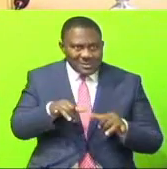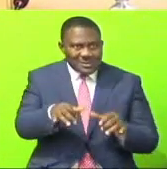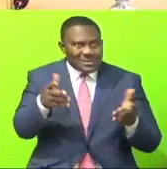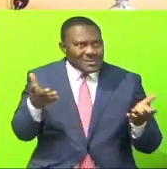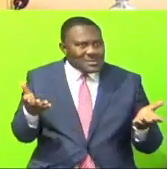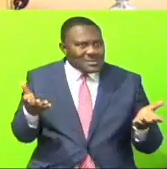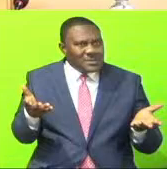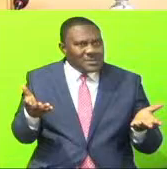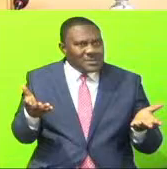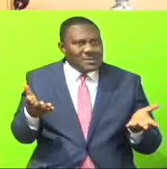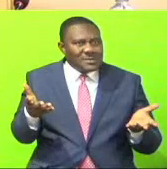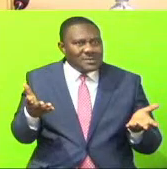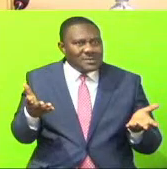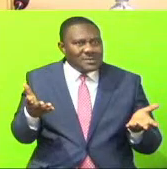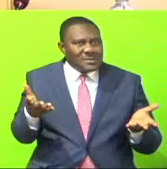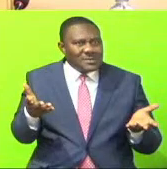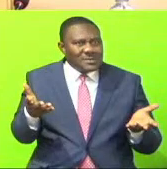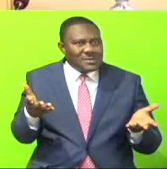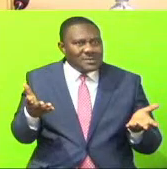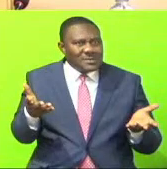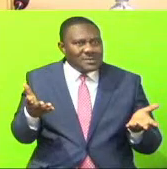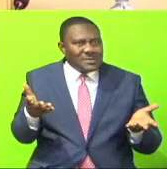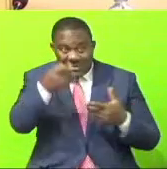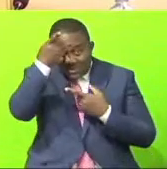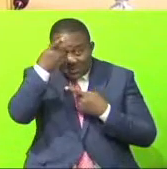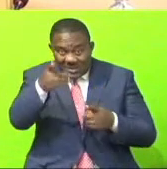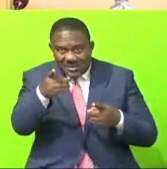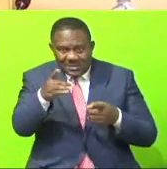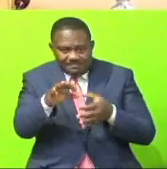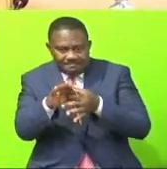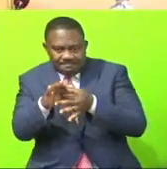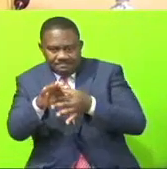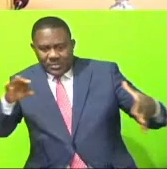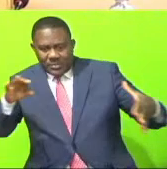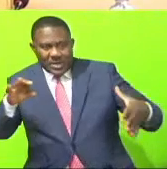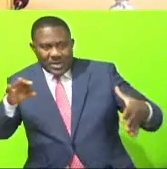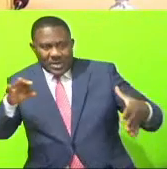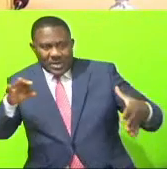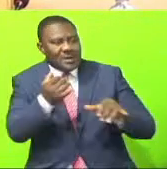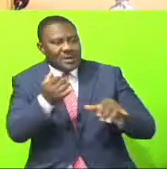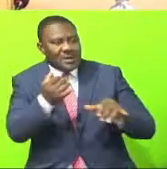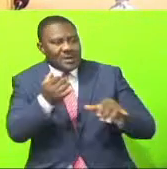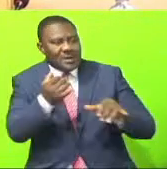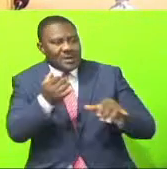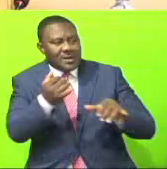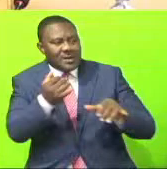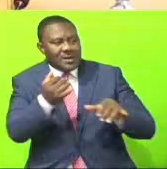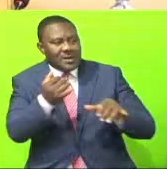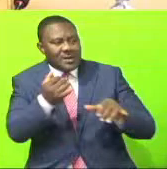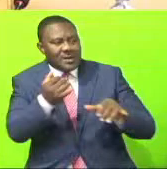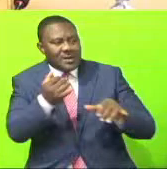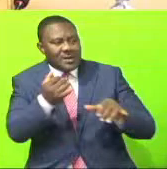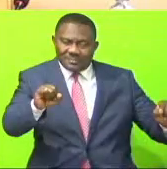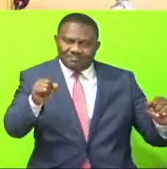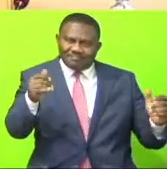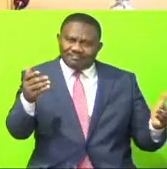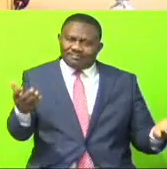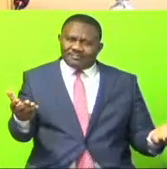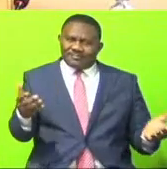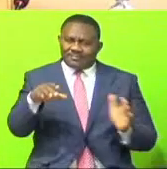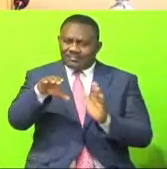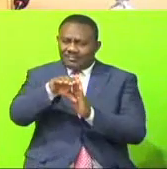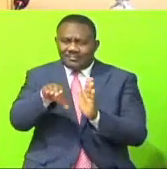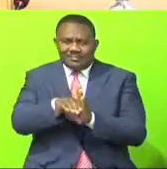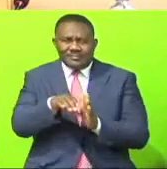those parties, they have decided to go and contest as an independent candidate. And what is the Constitution